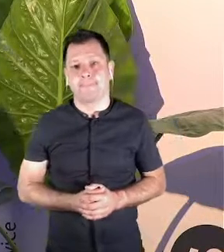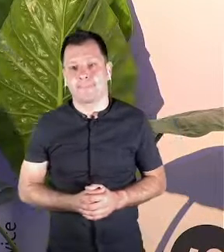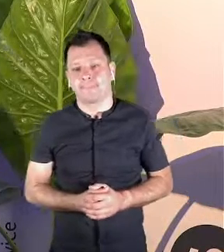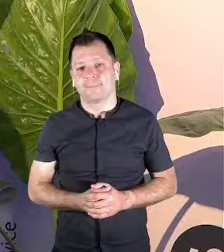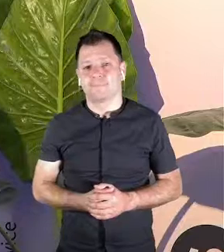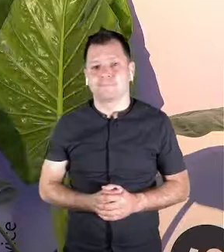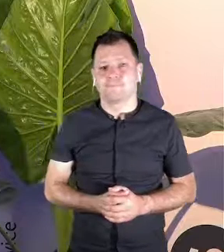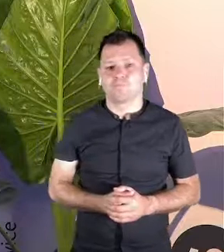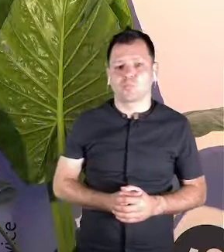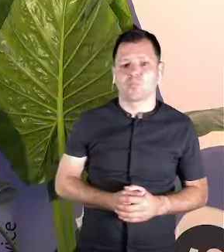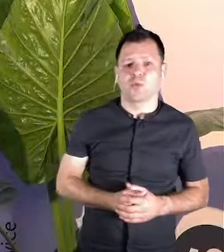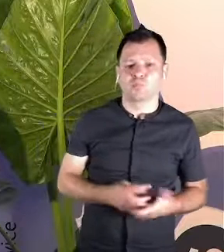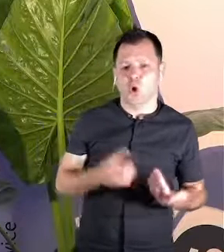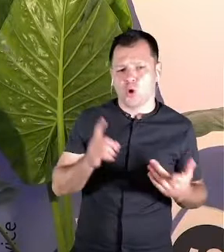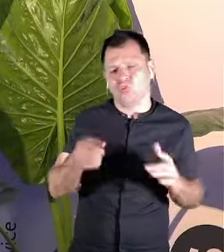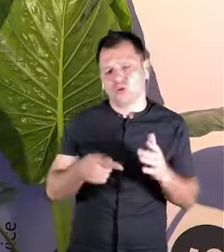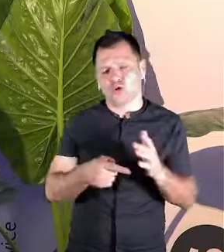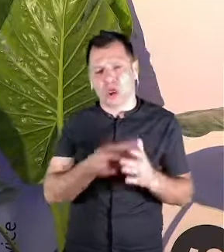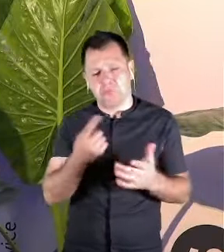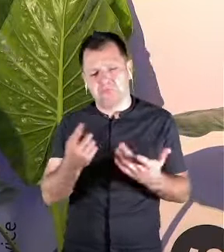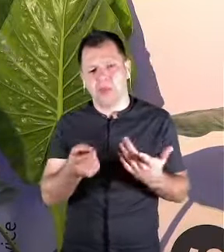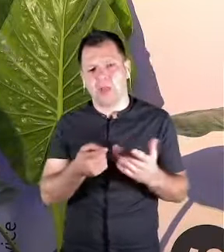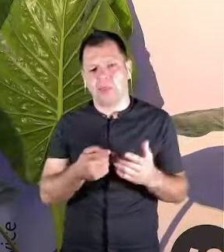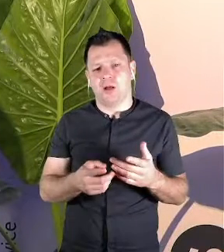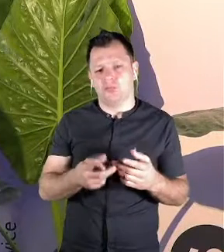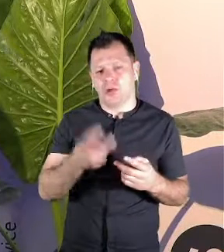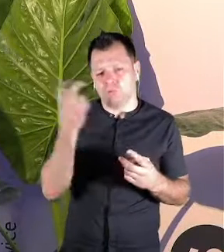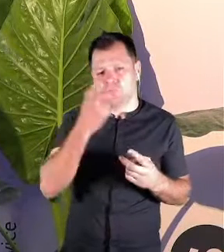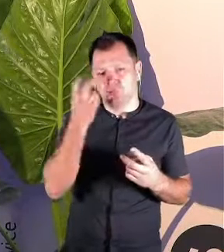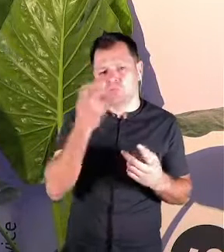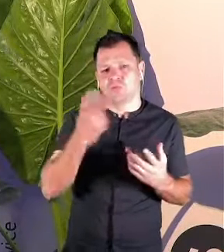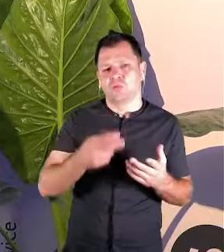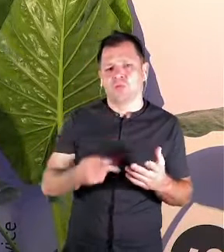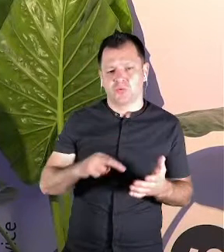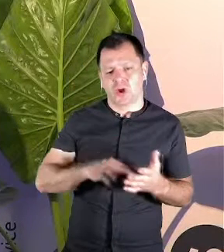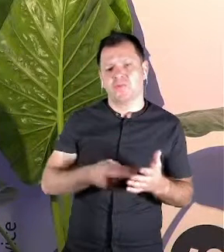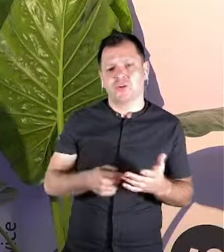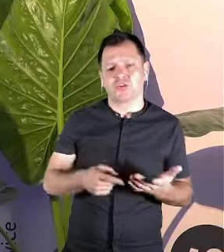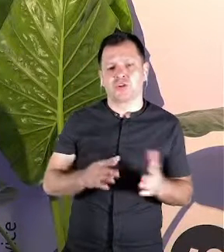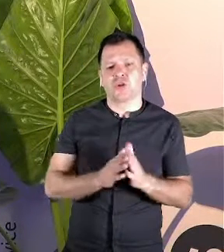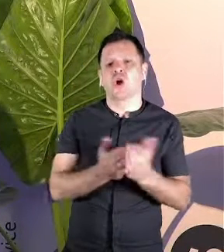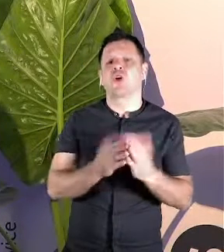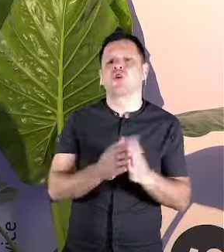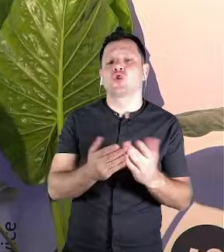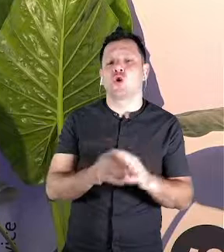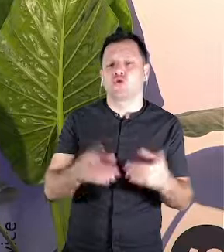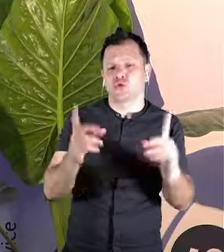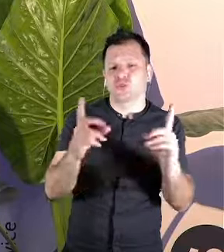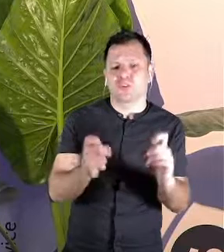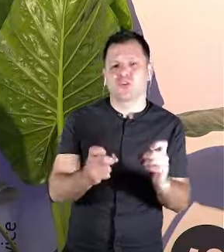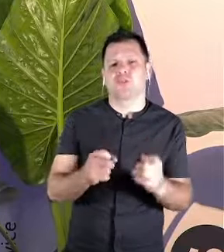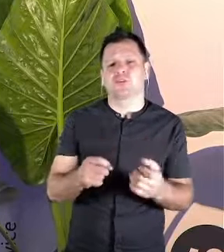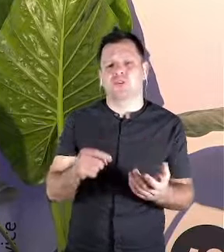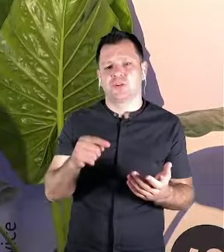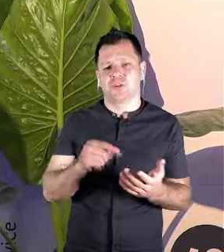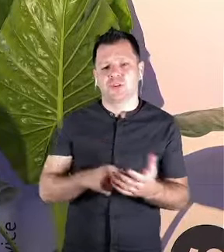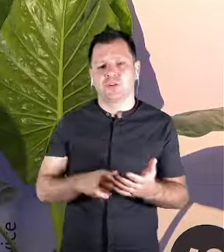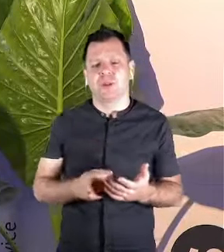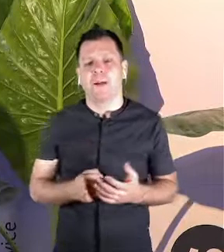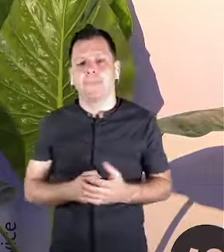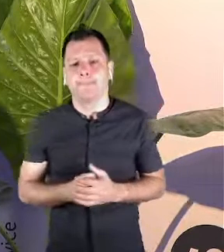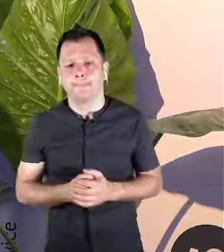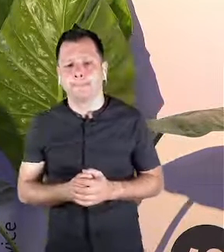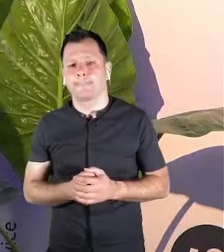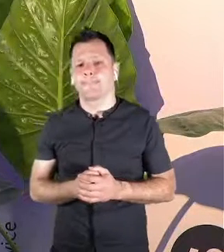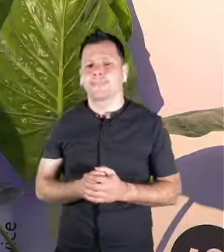start your book with, or this is one of the first things you are writing about, because you are writing about an interesting situation that might be